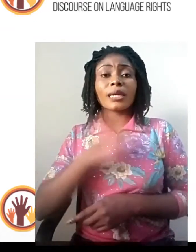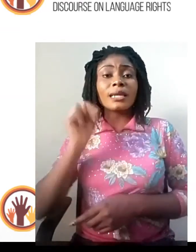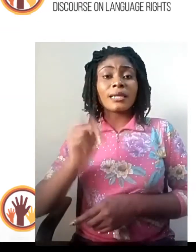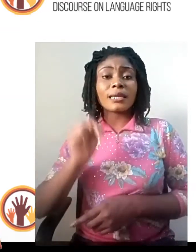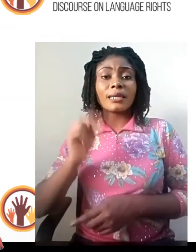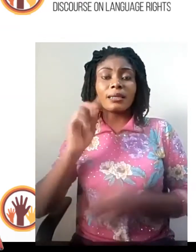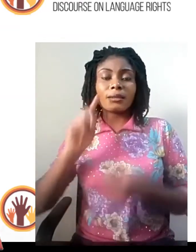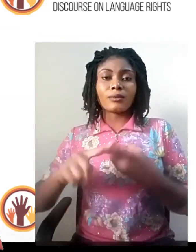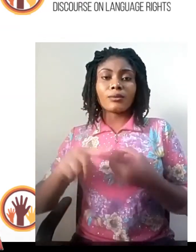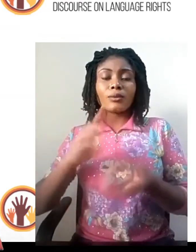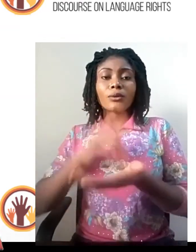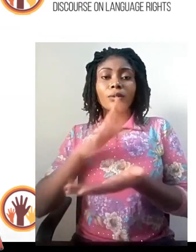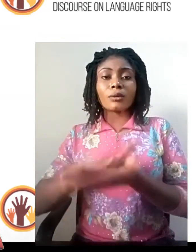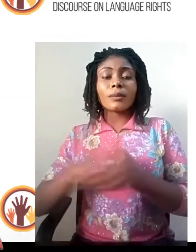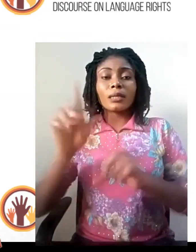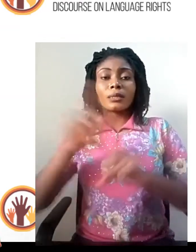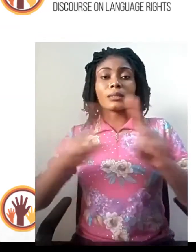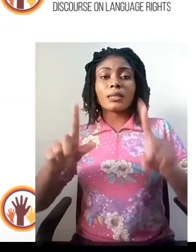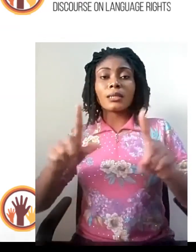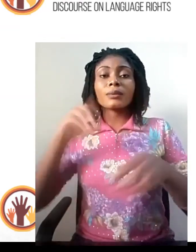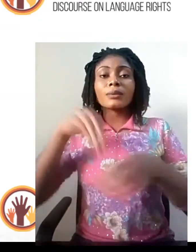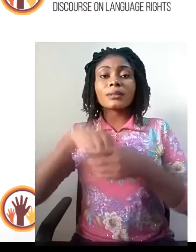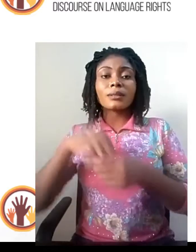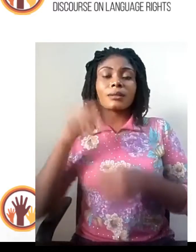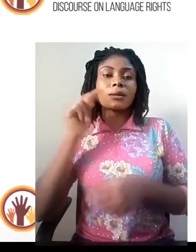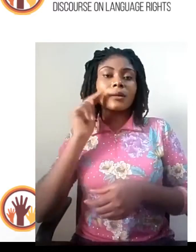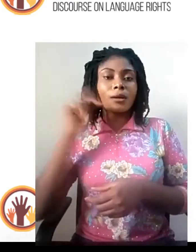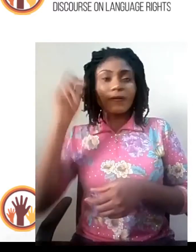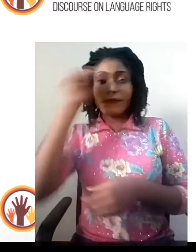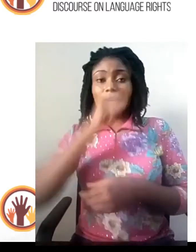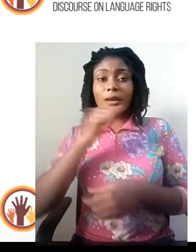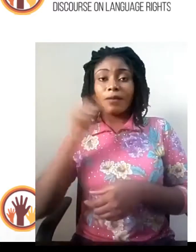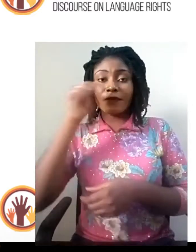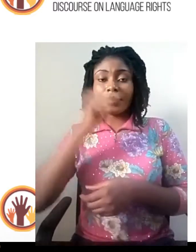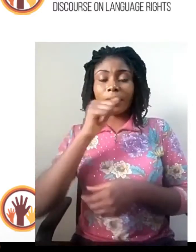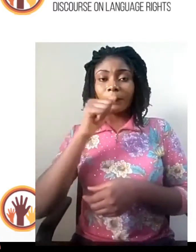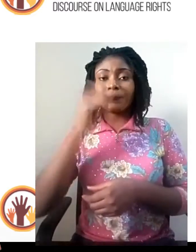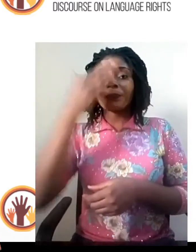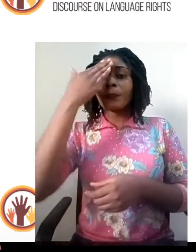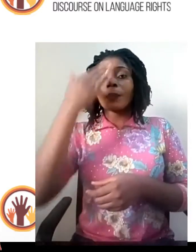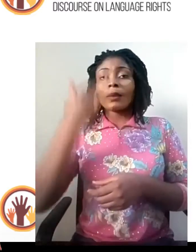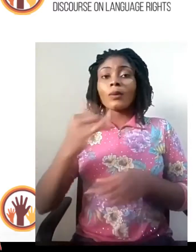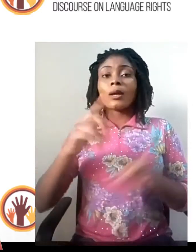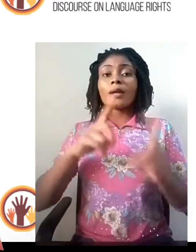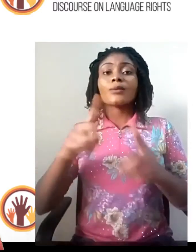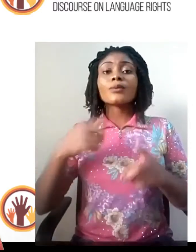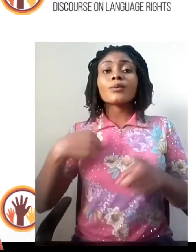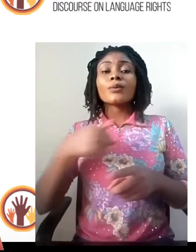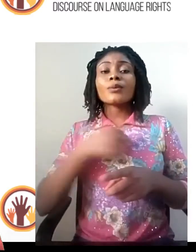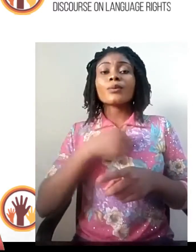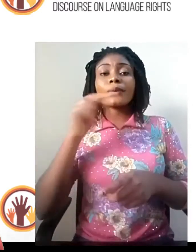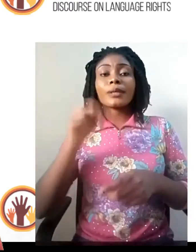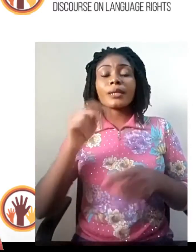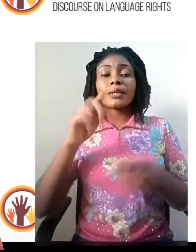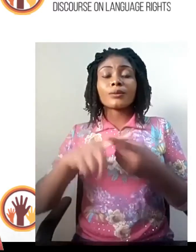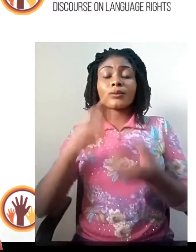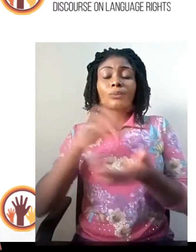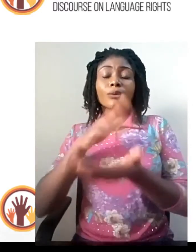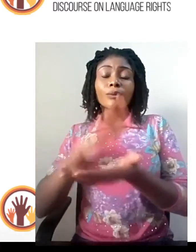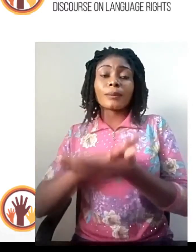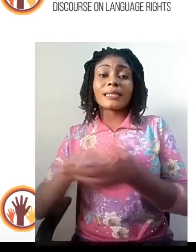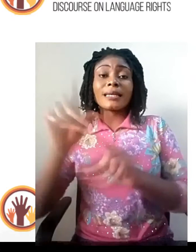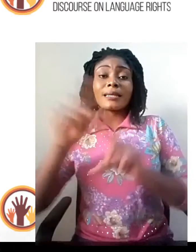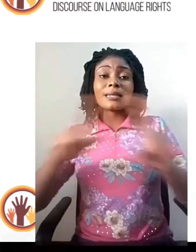languages in Africa? Why do we need to document sign languages in Africa? And this